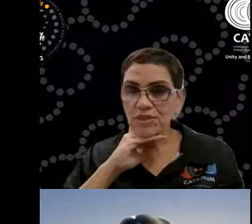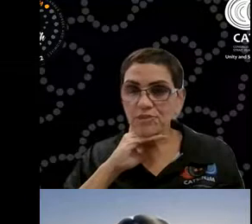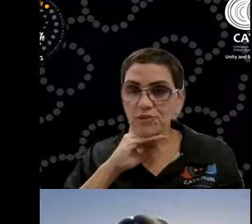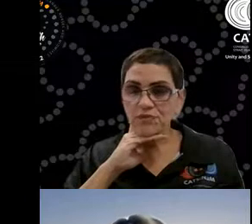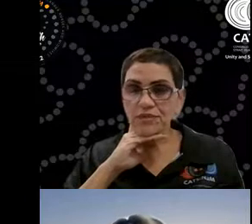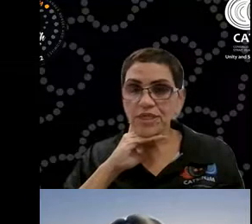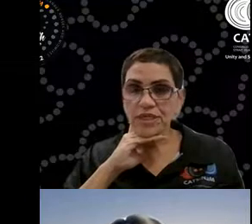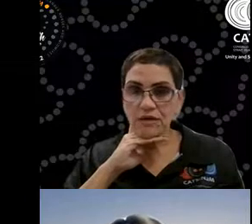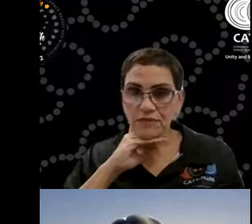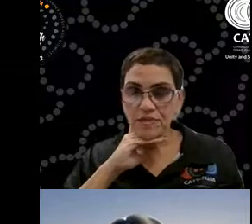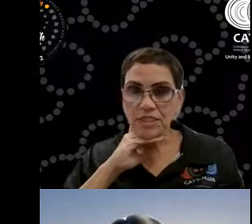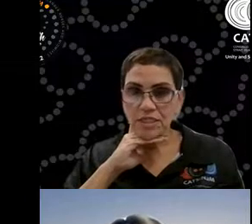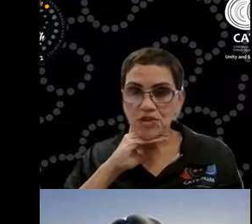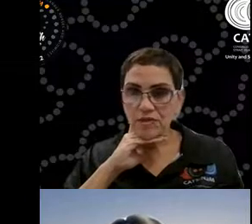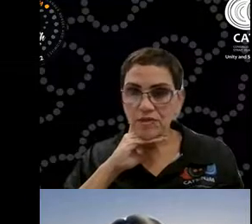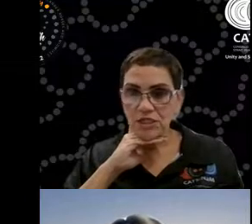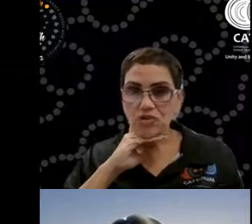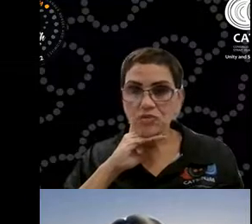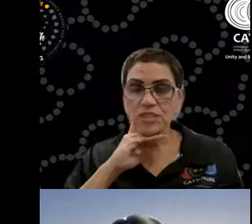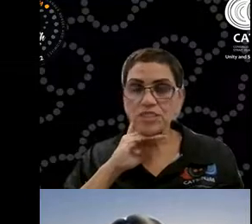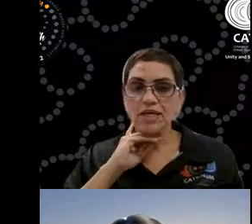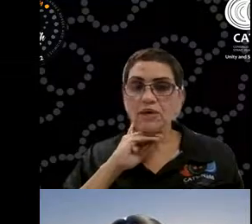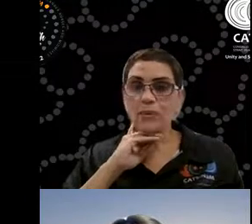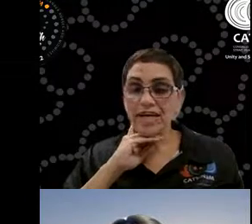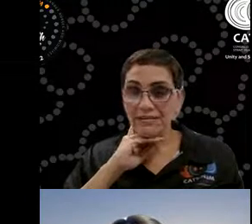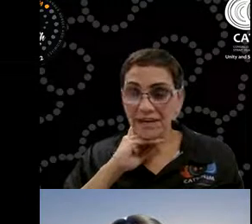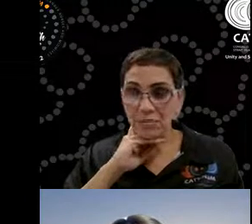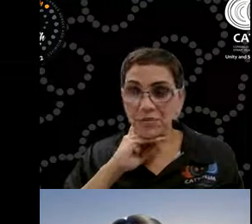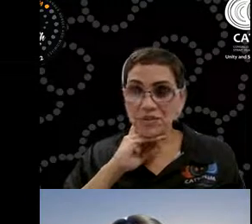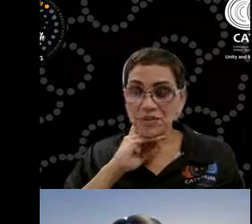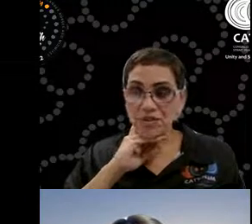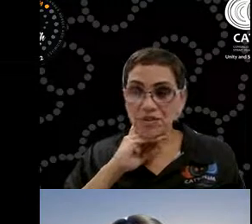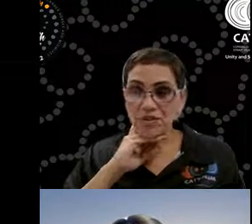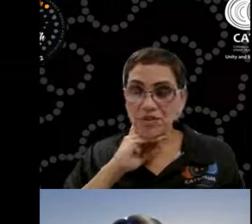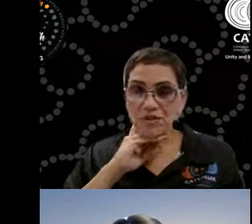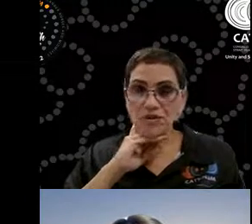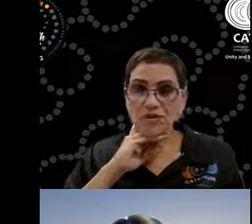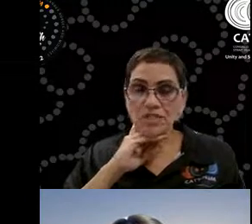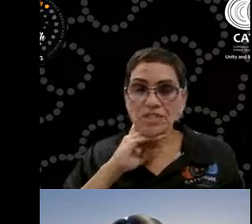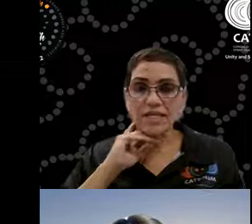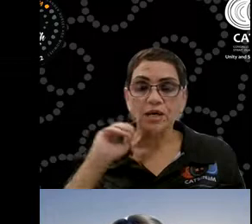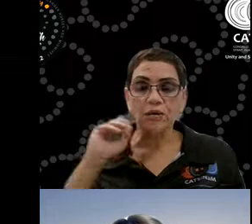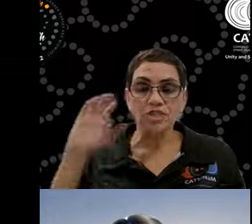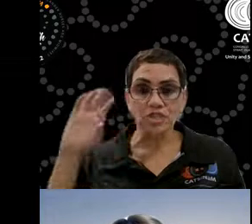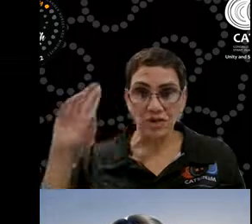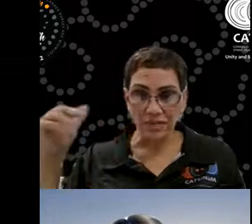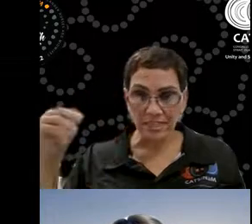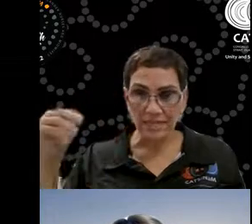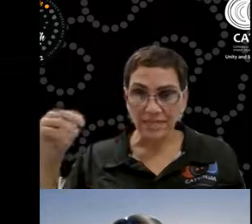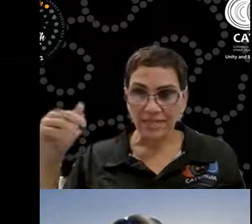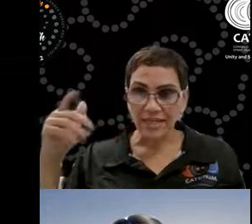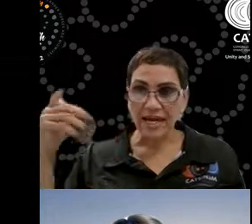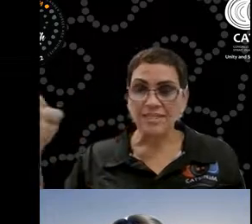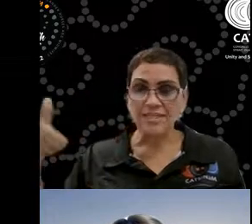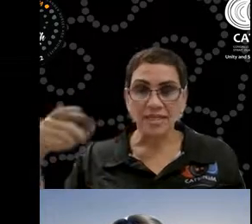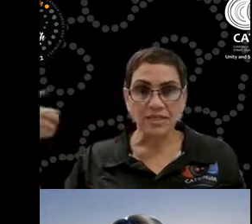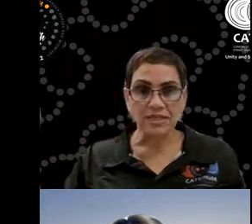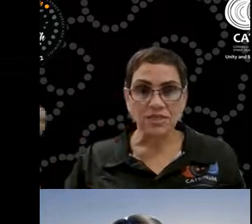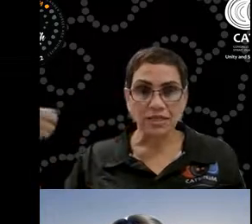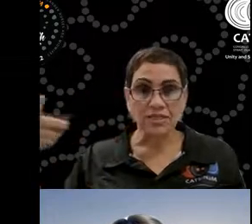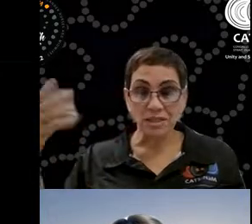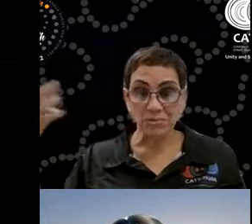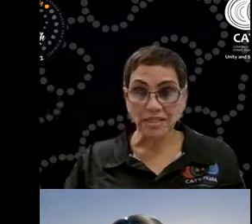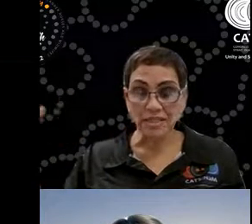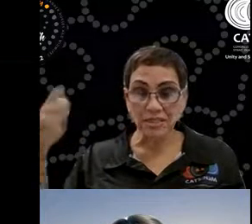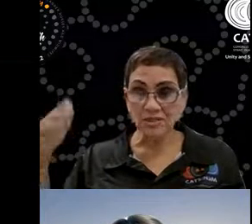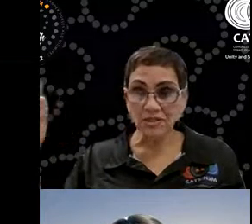Chief Nursing and Midwifery Officer jurisdictionals, and we had Aboriginal and Torres Strait Islander nurses that helped to design the case